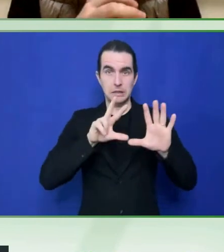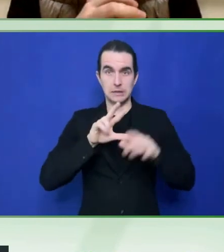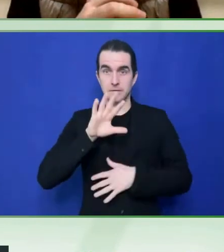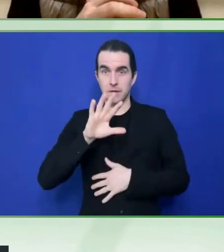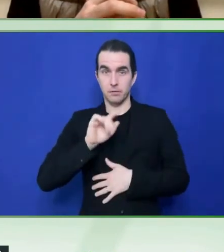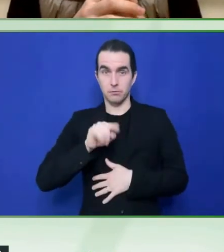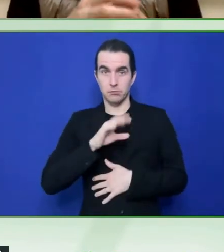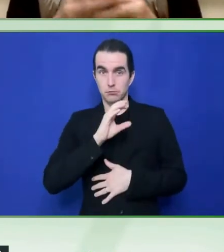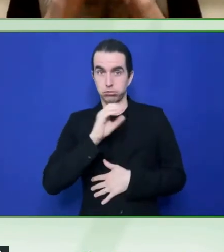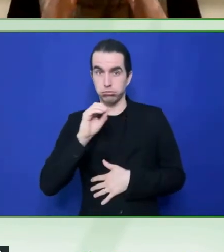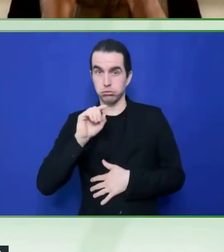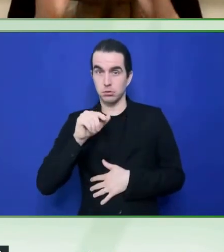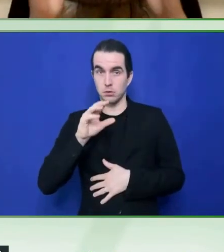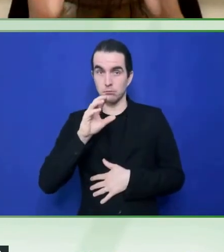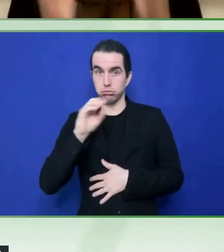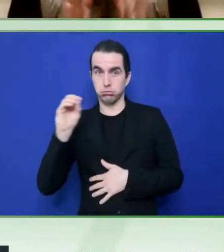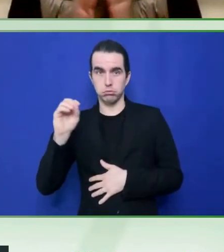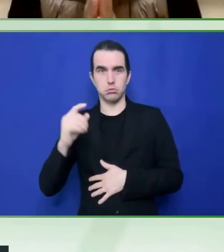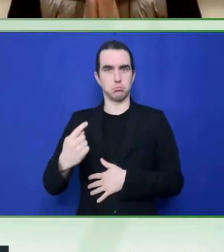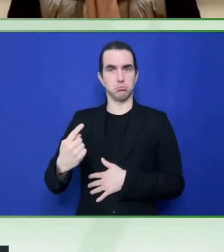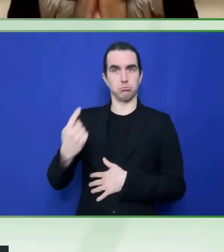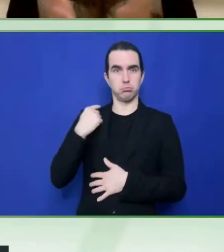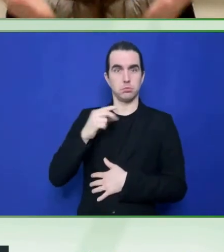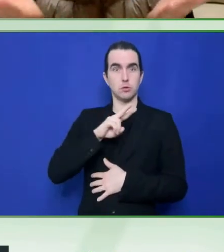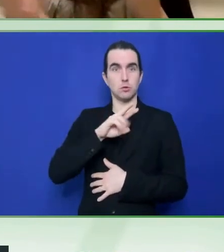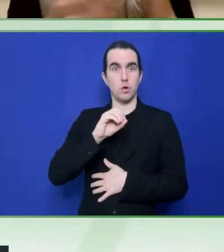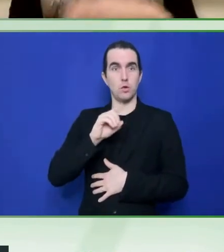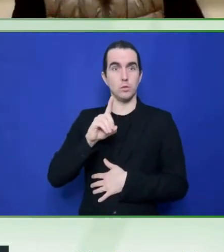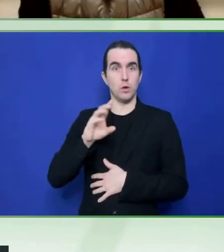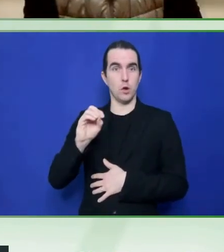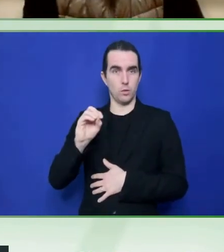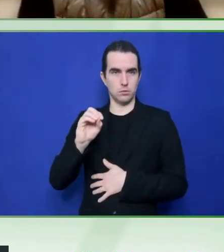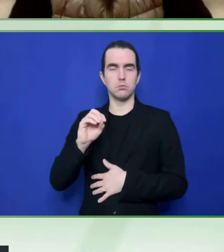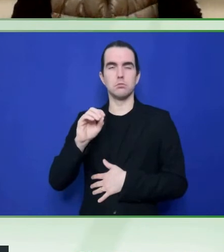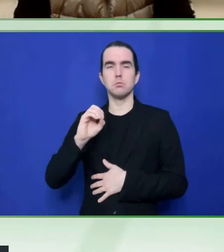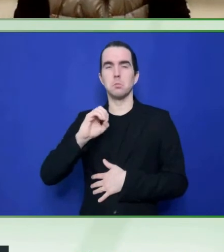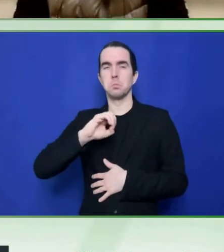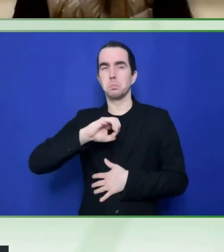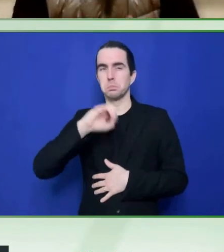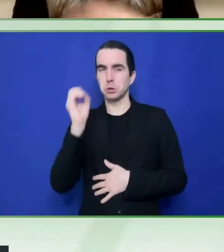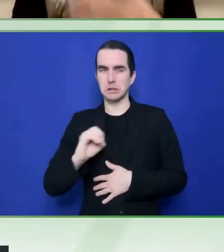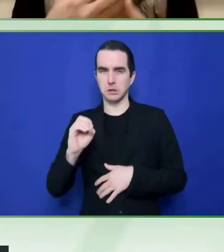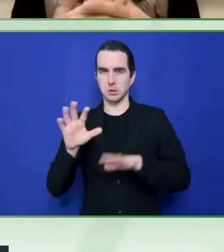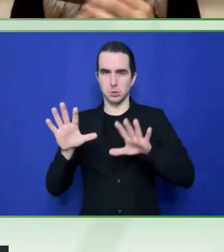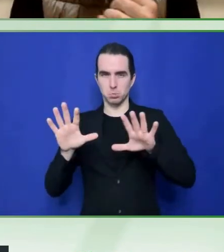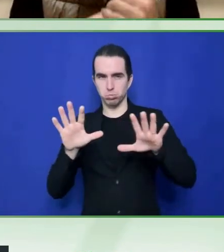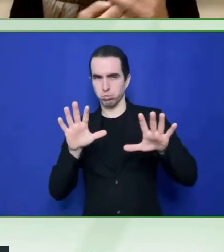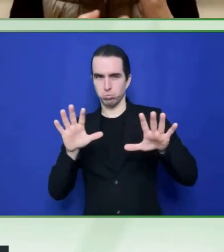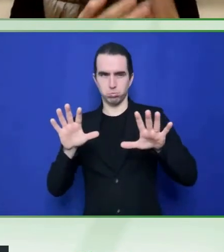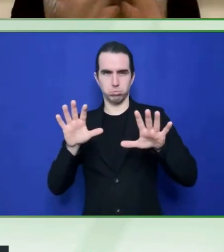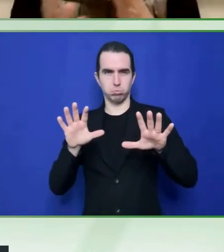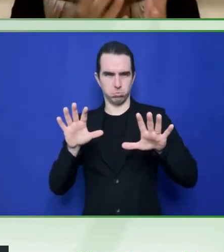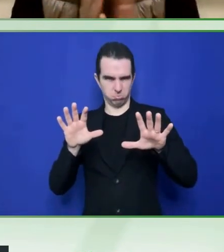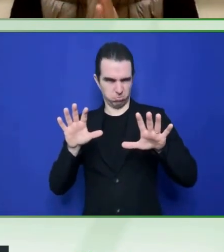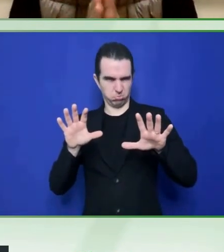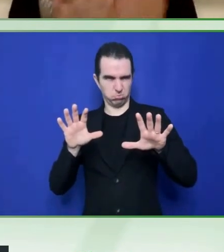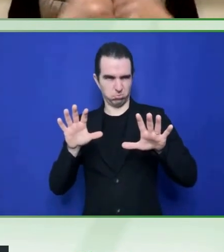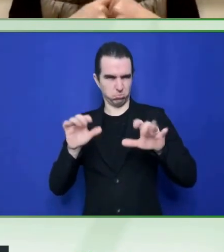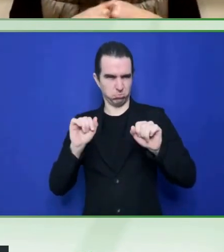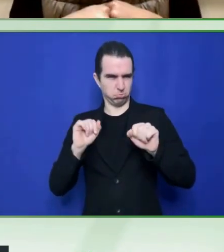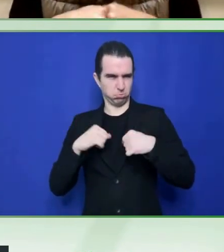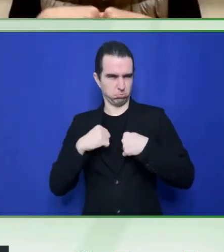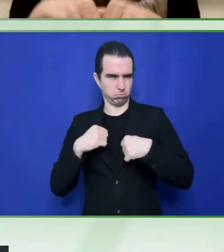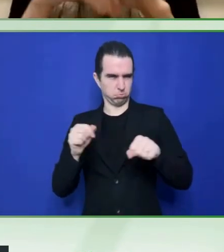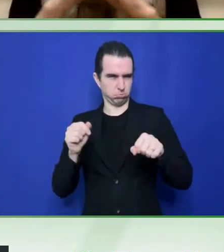are employed. I can argue, probably maybe fake employment, we don't know, but the numbers just don't sum